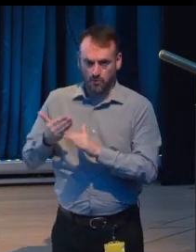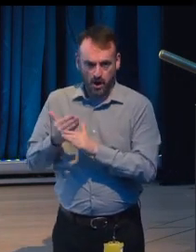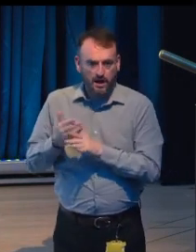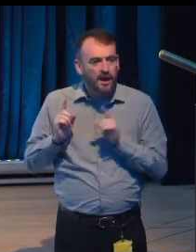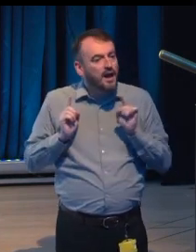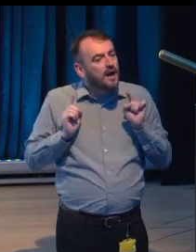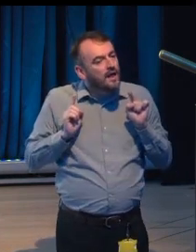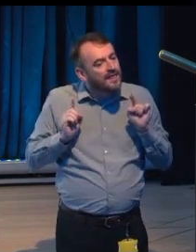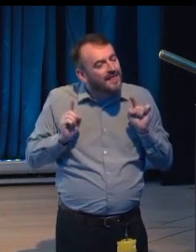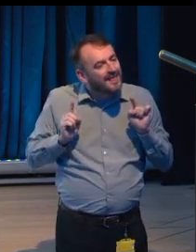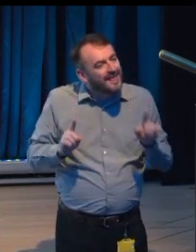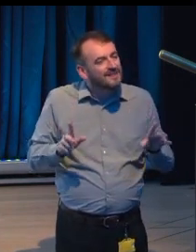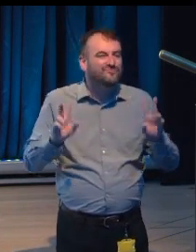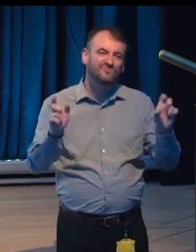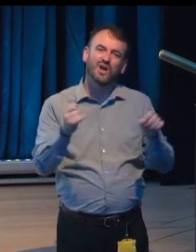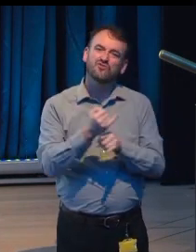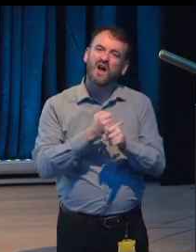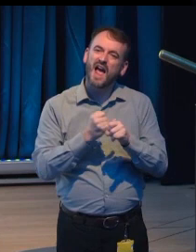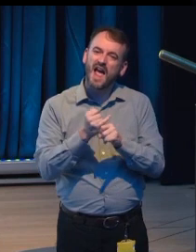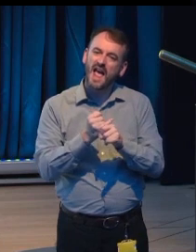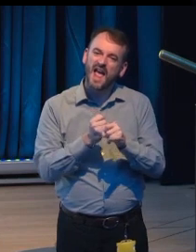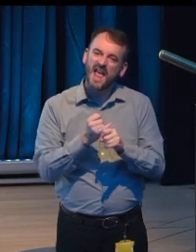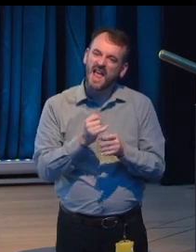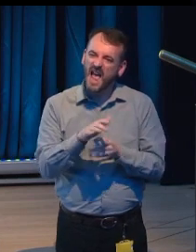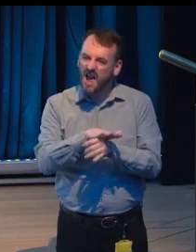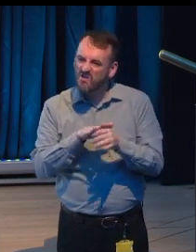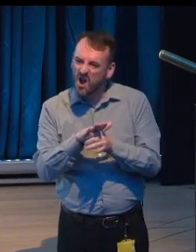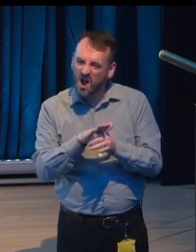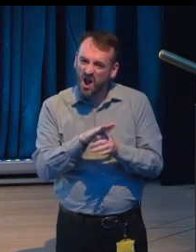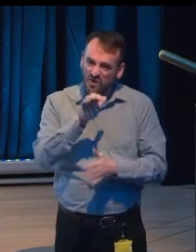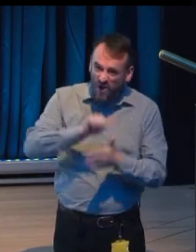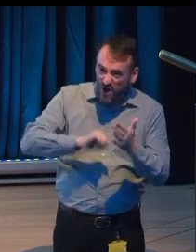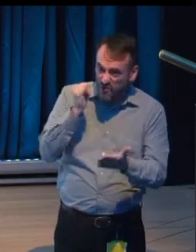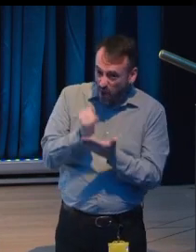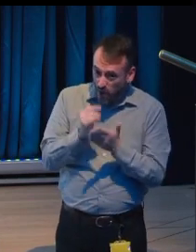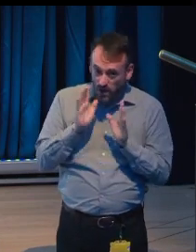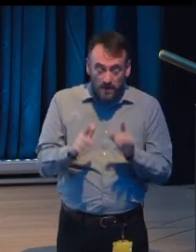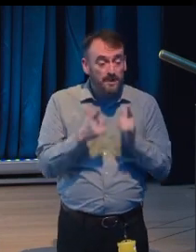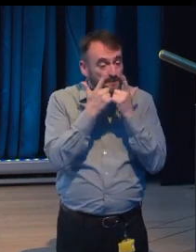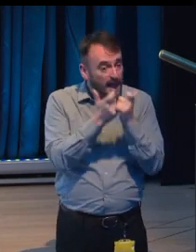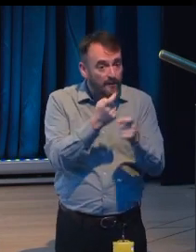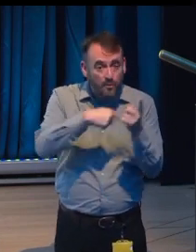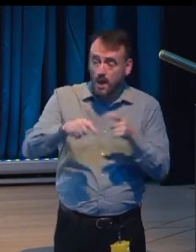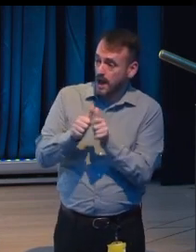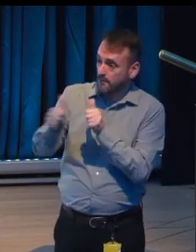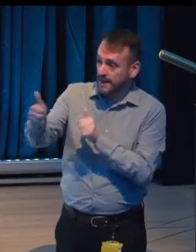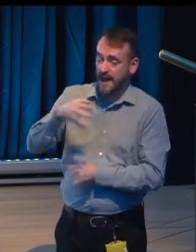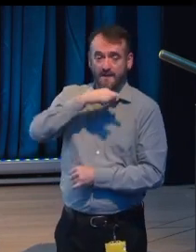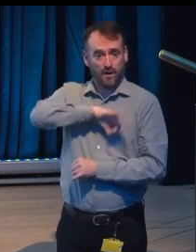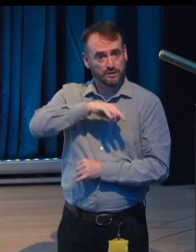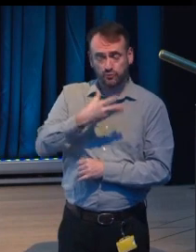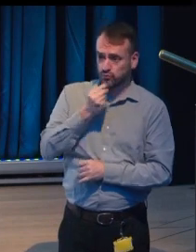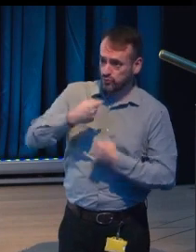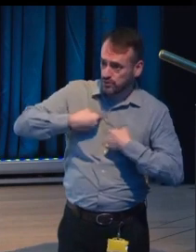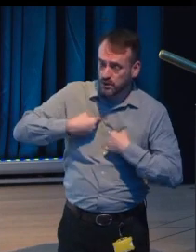differing viewpoints. But all I really want to say is to watch out for people or companies taking advantage of you. Writing without pay